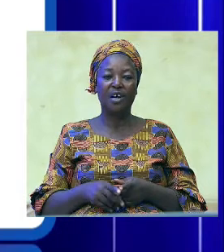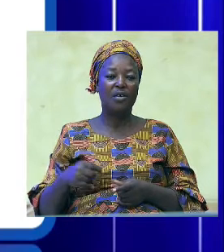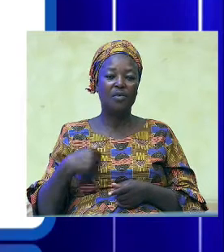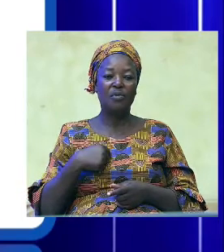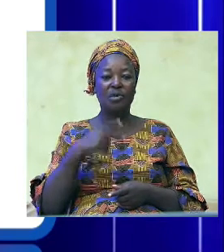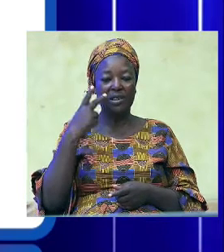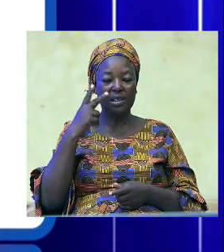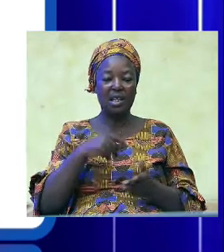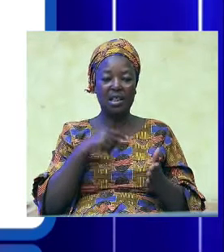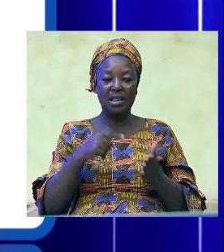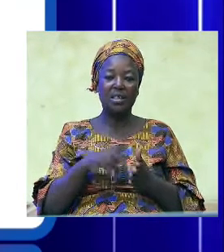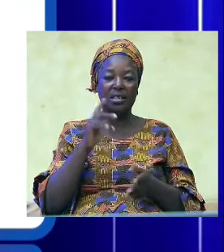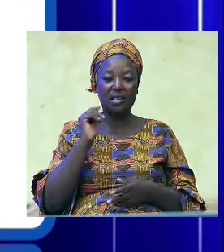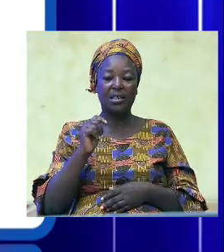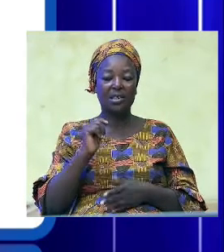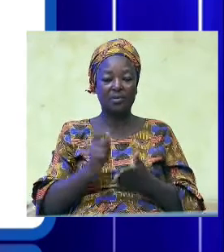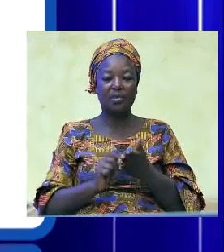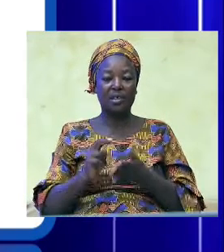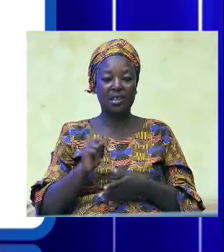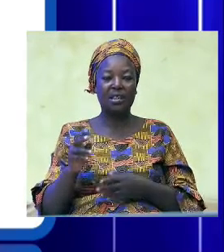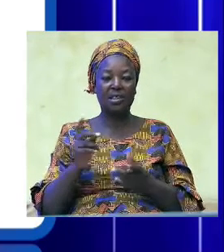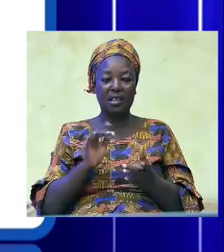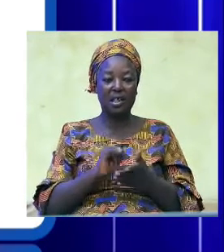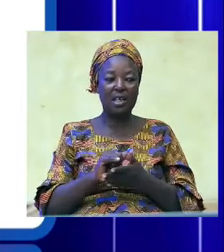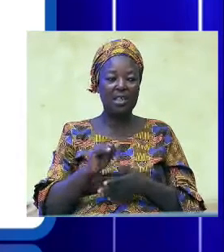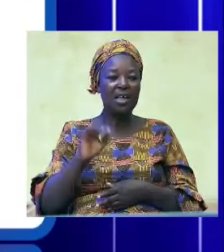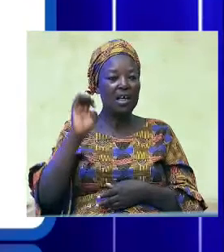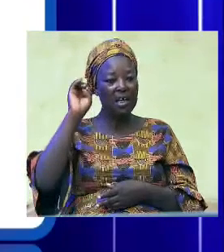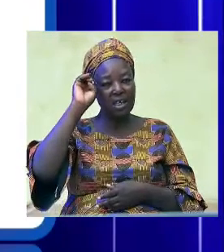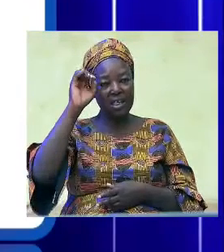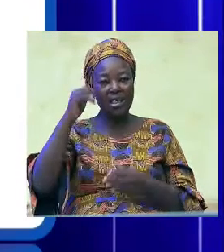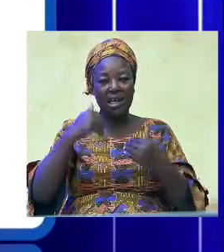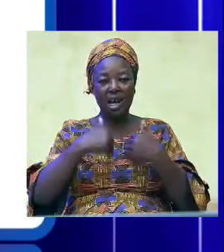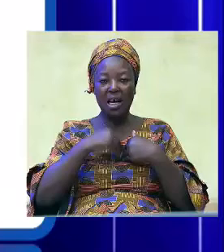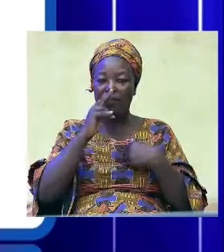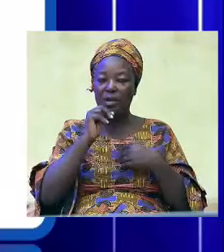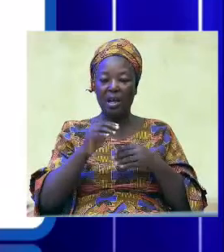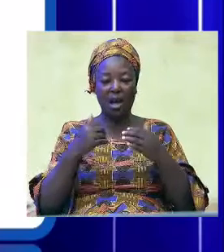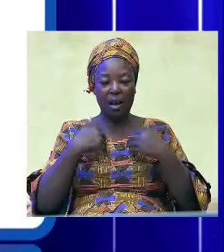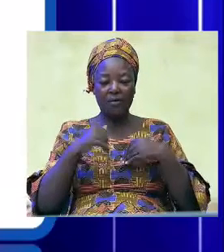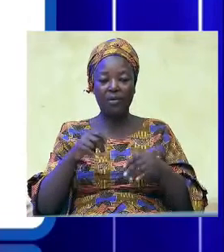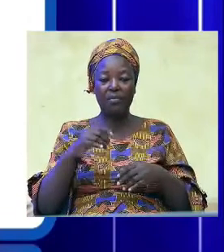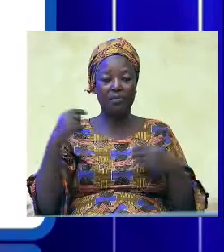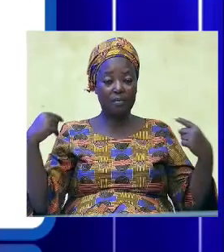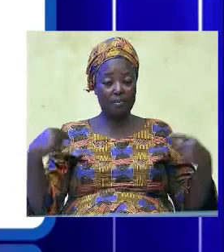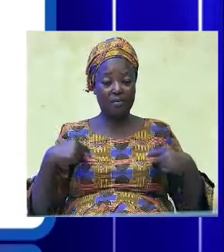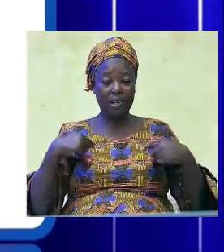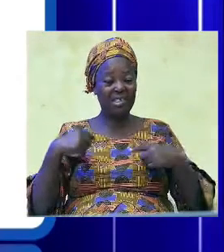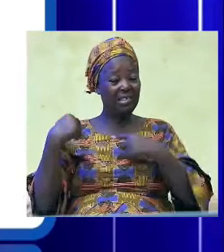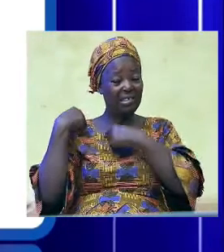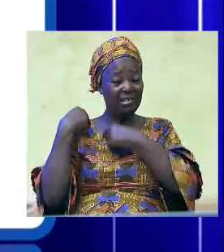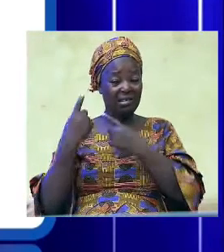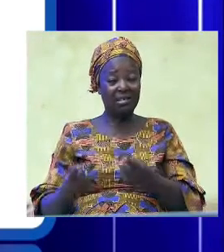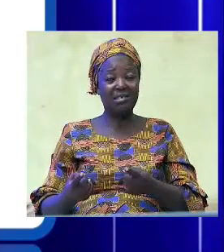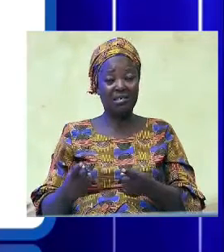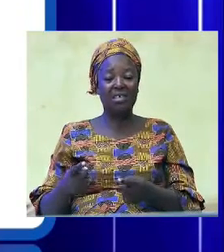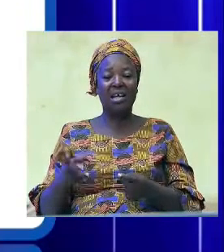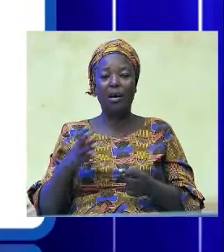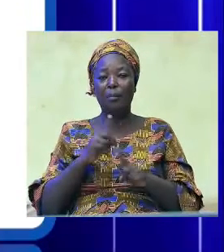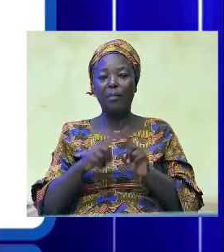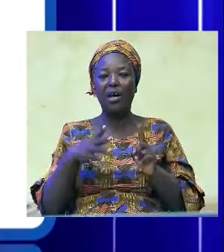international perspective, we see this testimony written. He says, I have been having